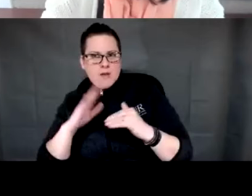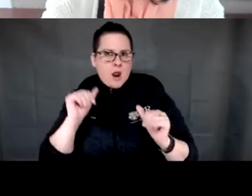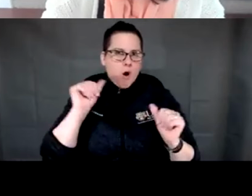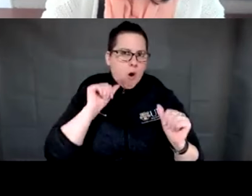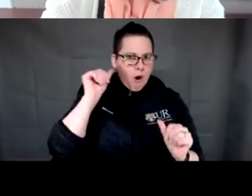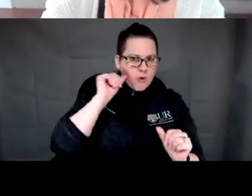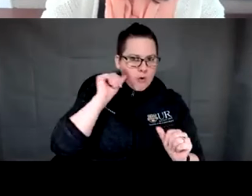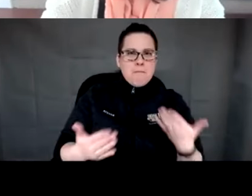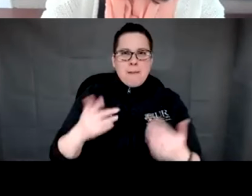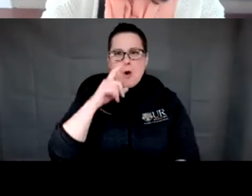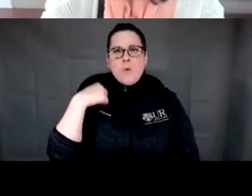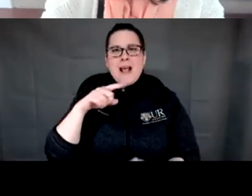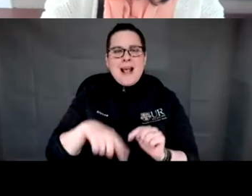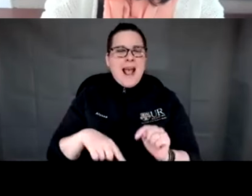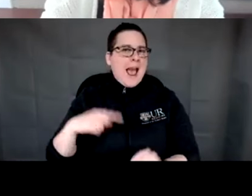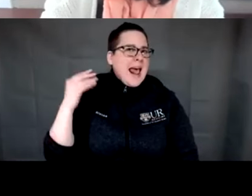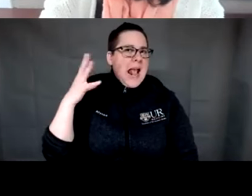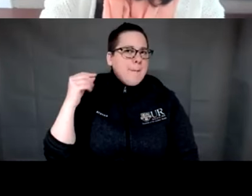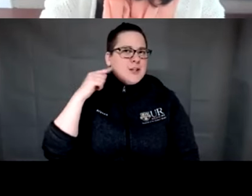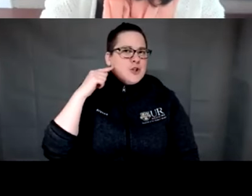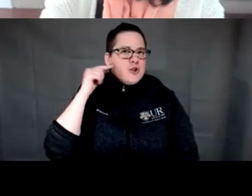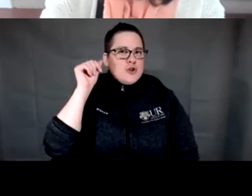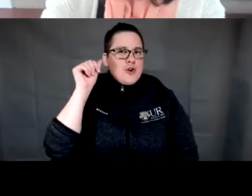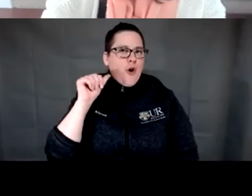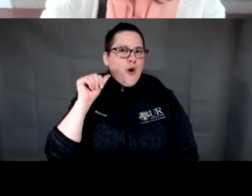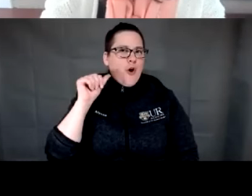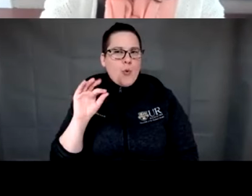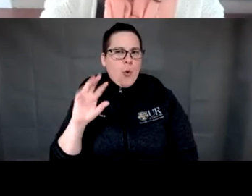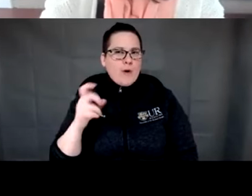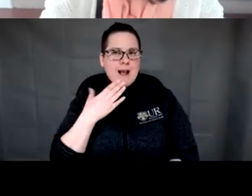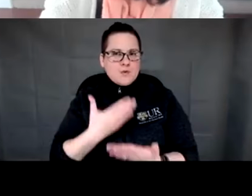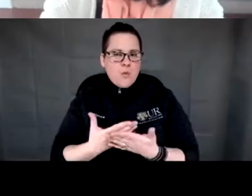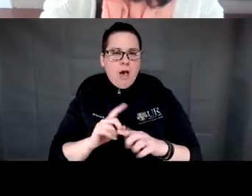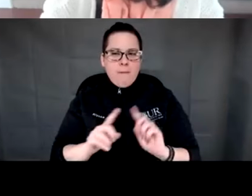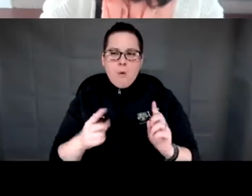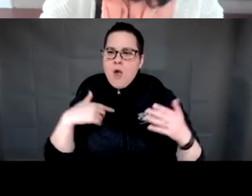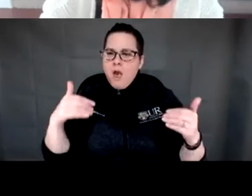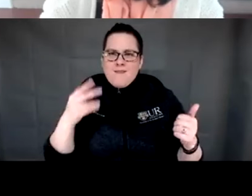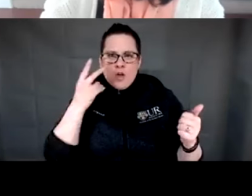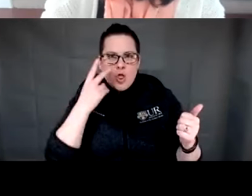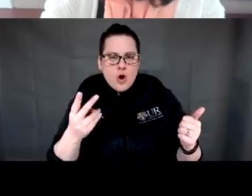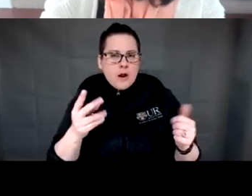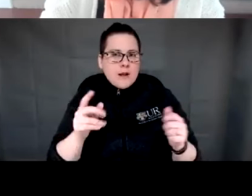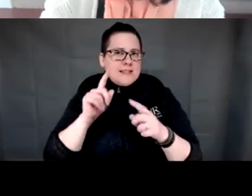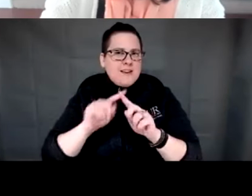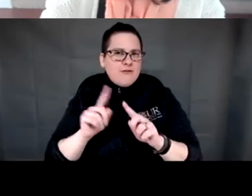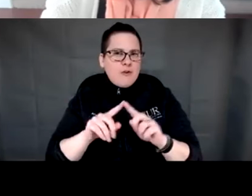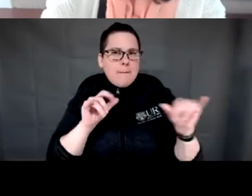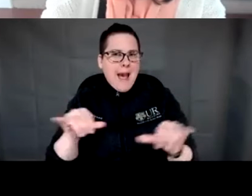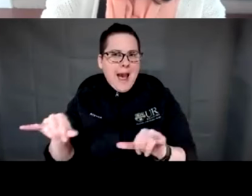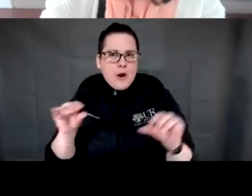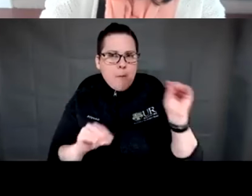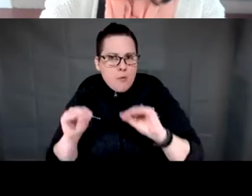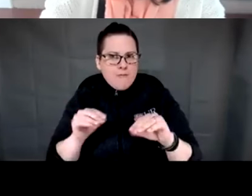just because we can't image auditory cortex very well. But we haven't really looked at whether there are different patterns of movements that occur